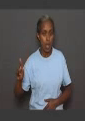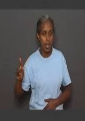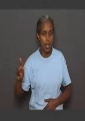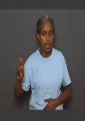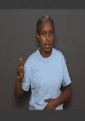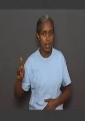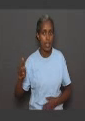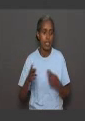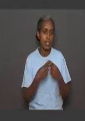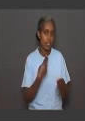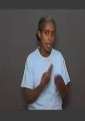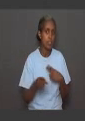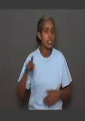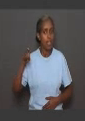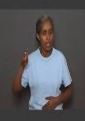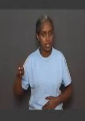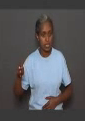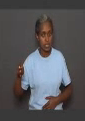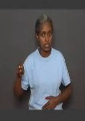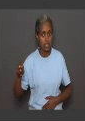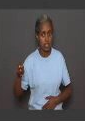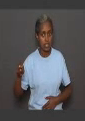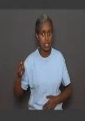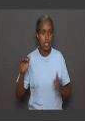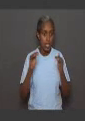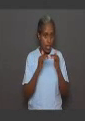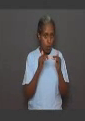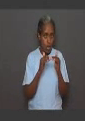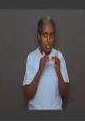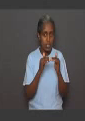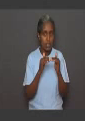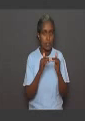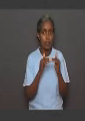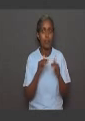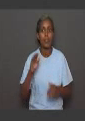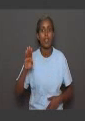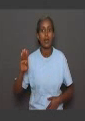A2B1 times x equals